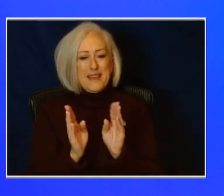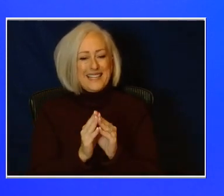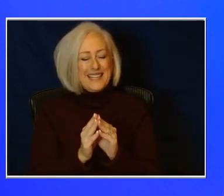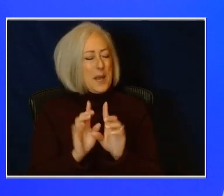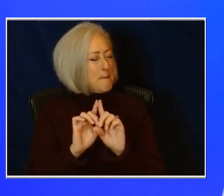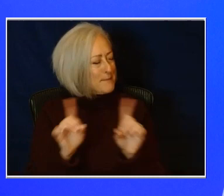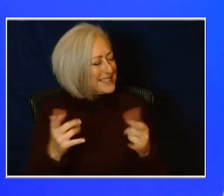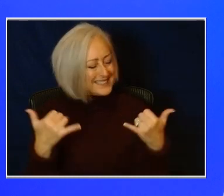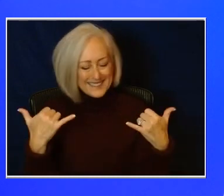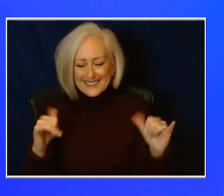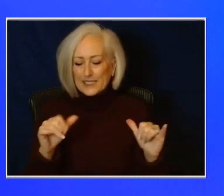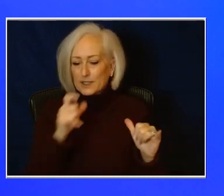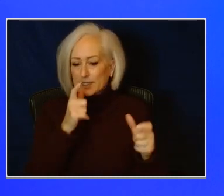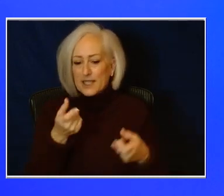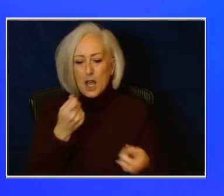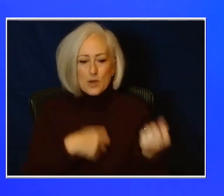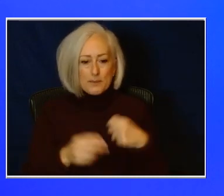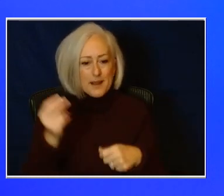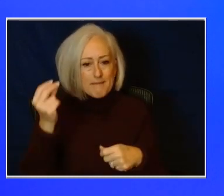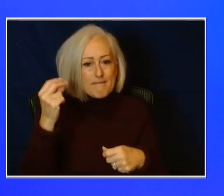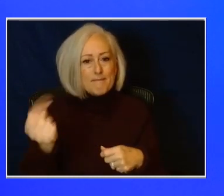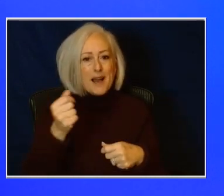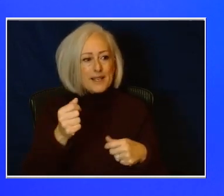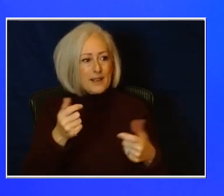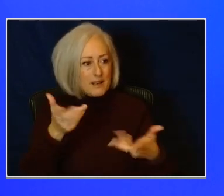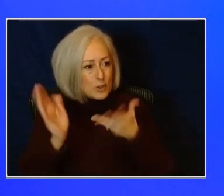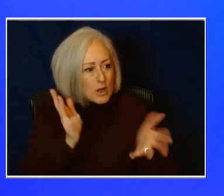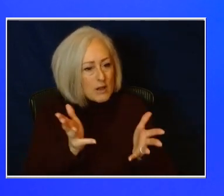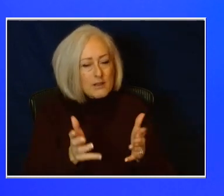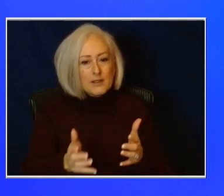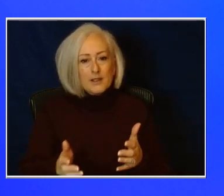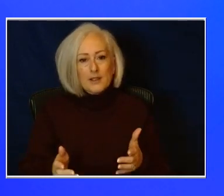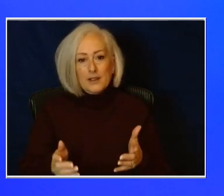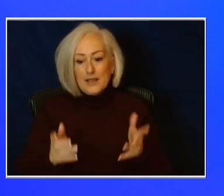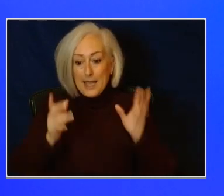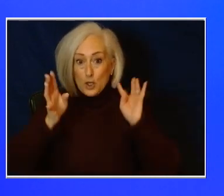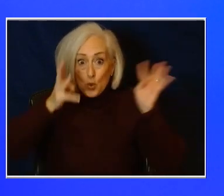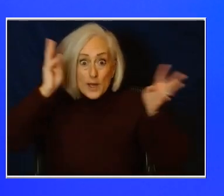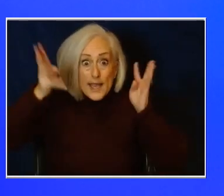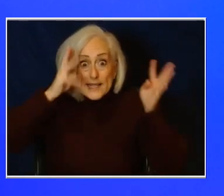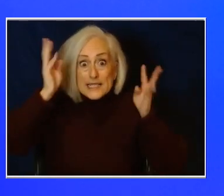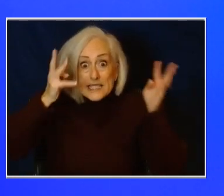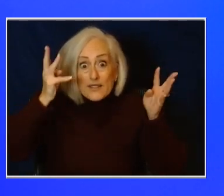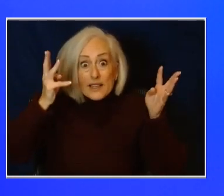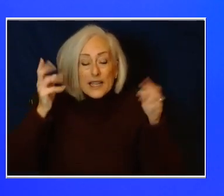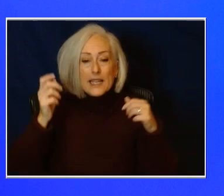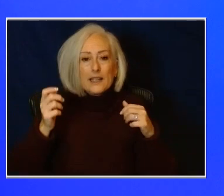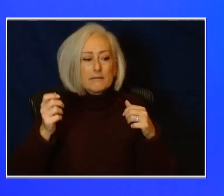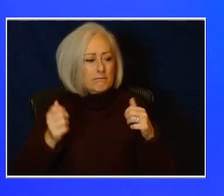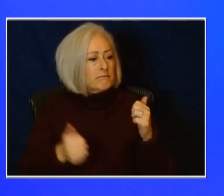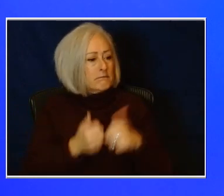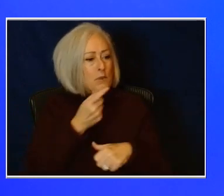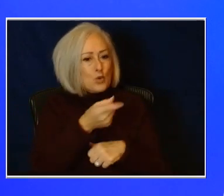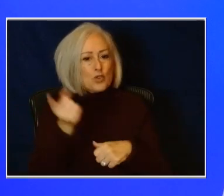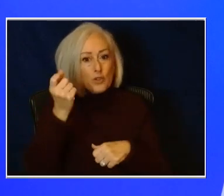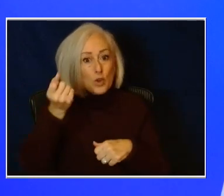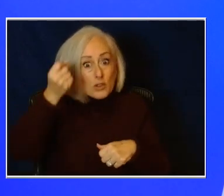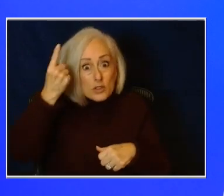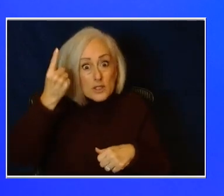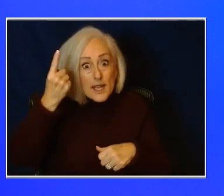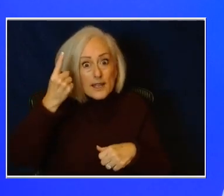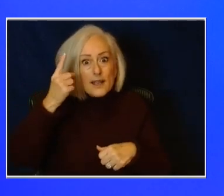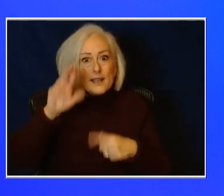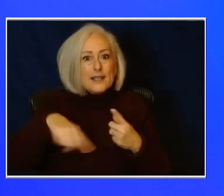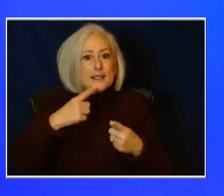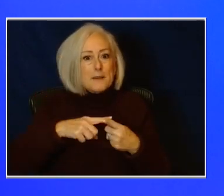replace spontaneity and creativity. As I think most people understand, is all about spontaneity.